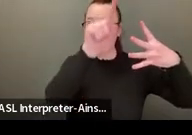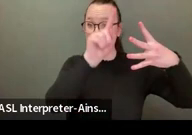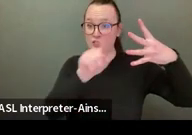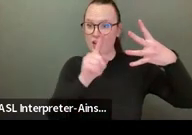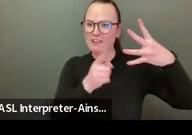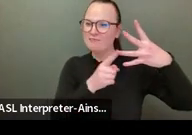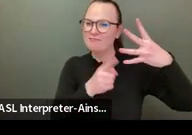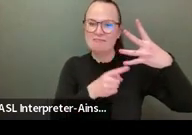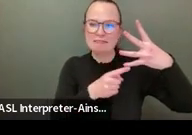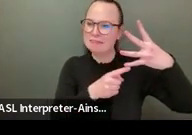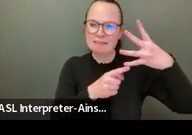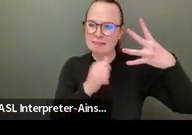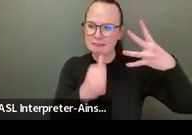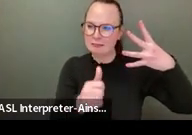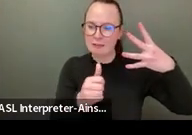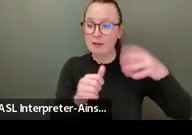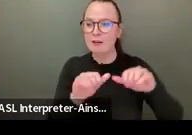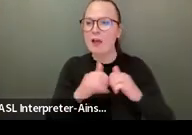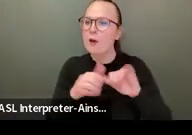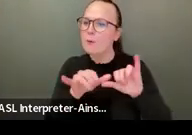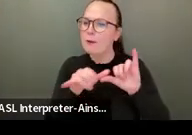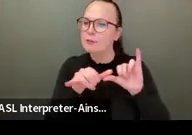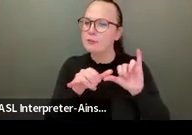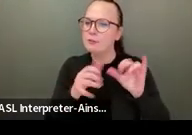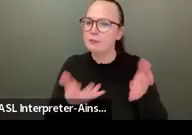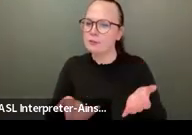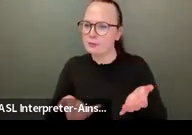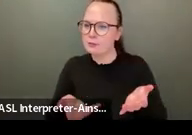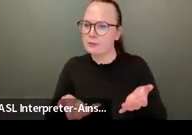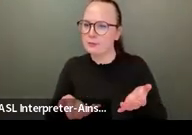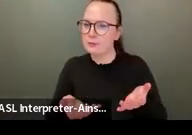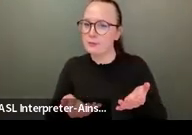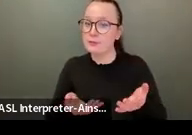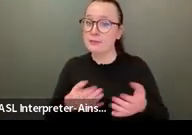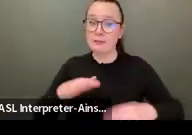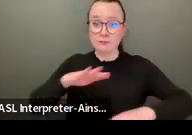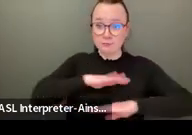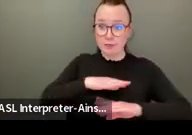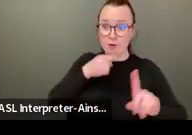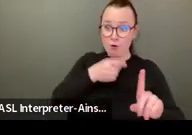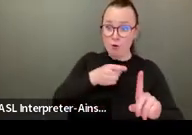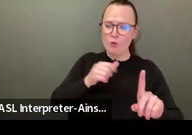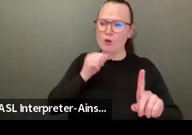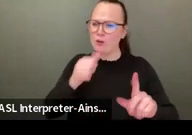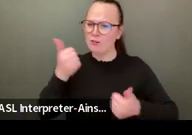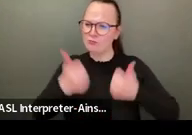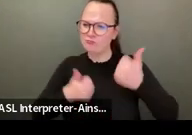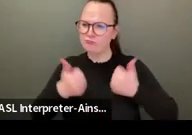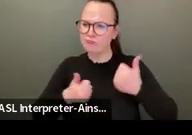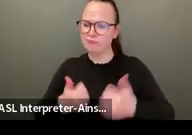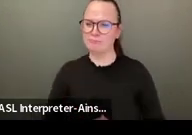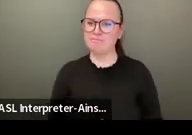How are you measuring that? Did he meet the goal or not?